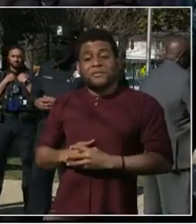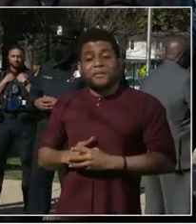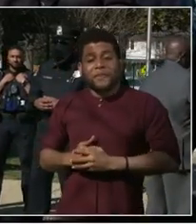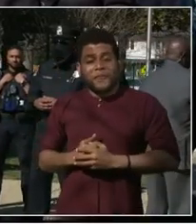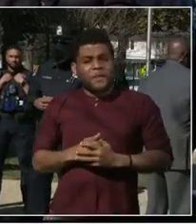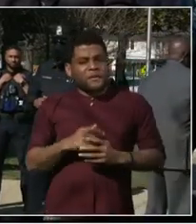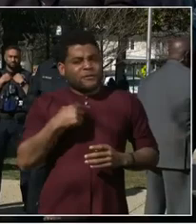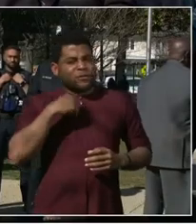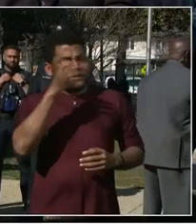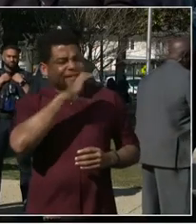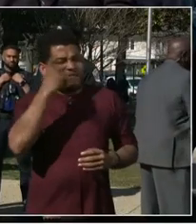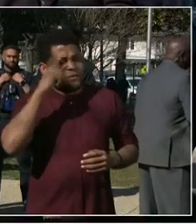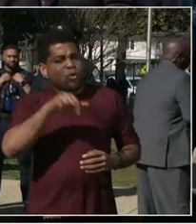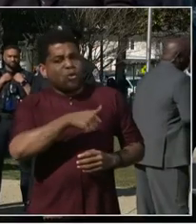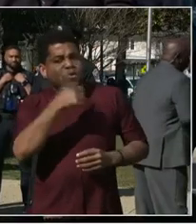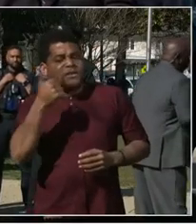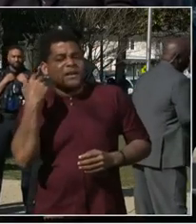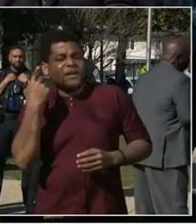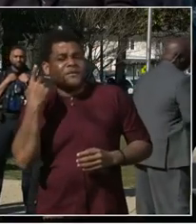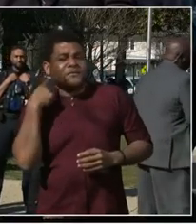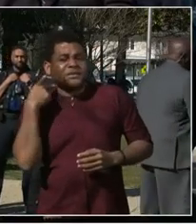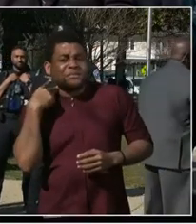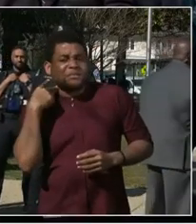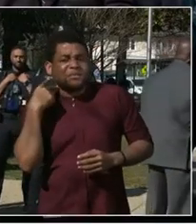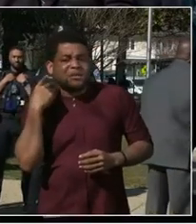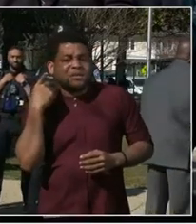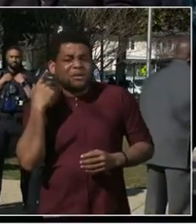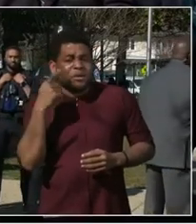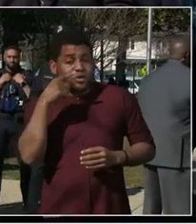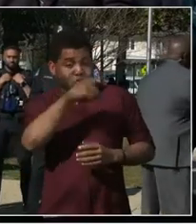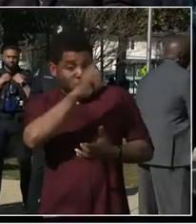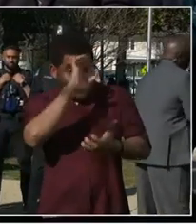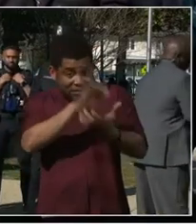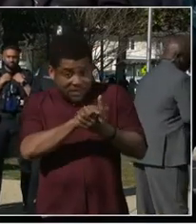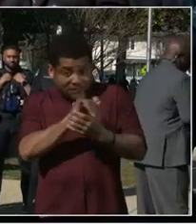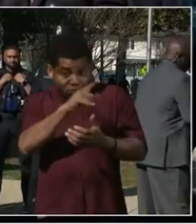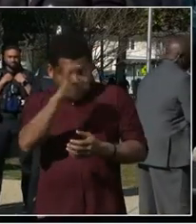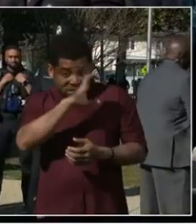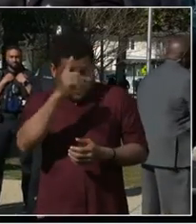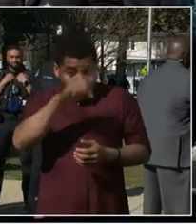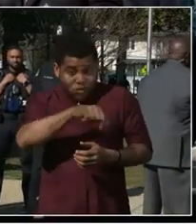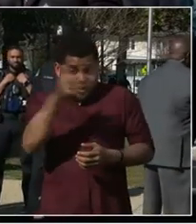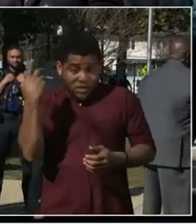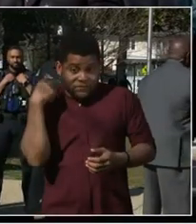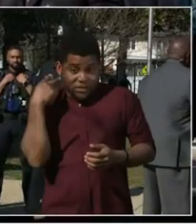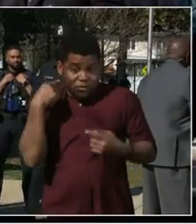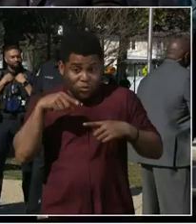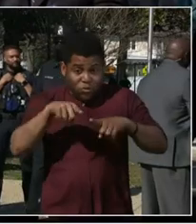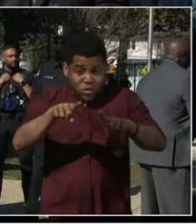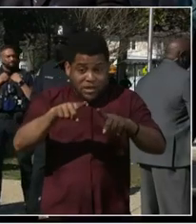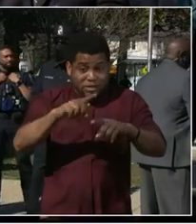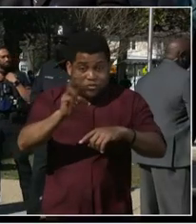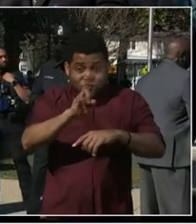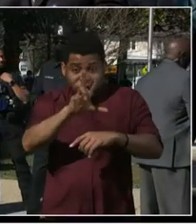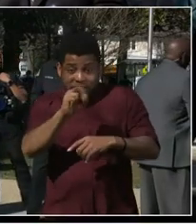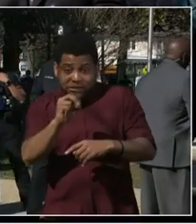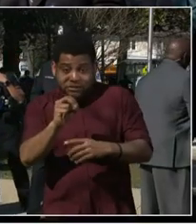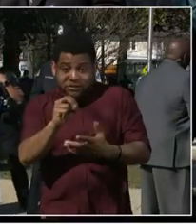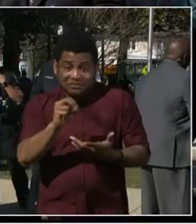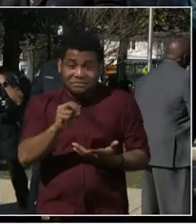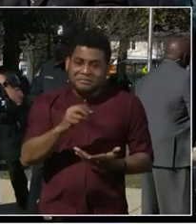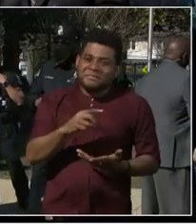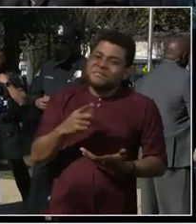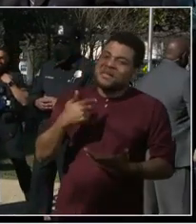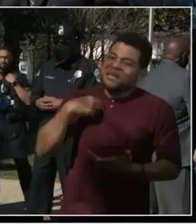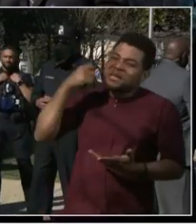Hour? Say again? Do you believe that he was searching for another victim while he was out at that hour? I mean, that would be pure speculation on my